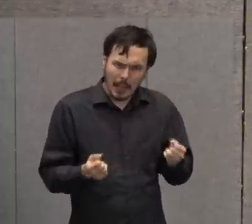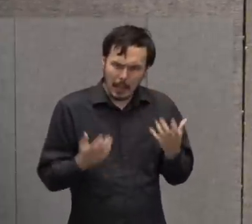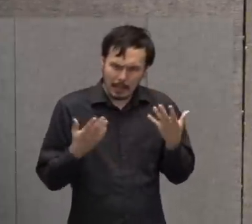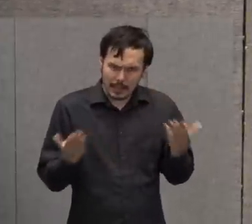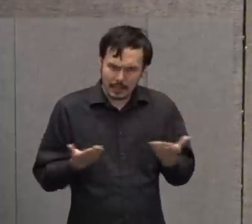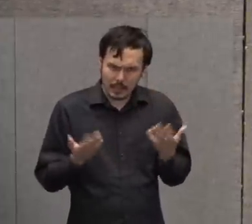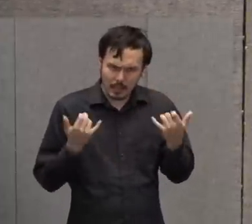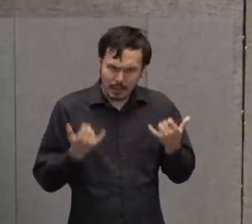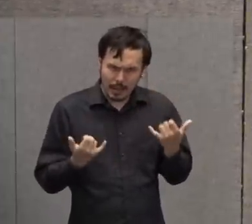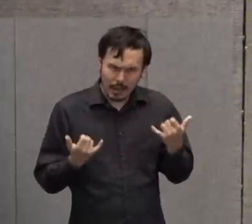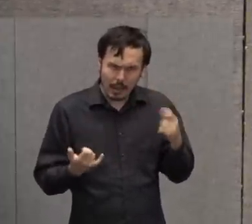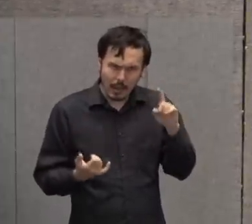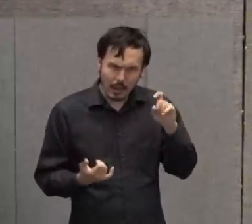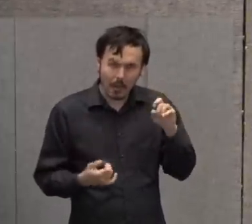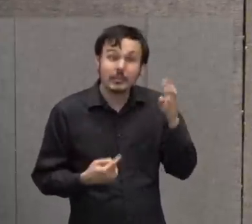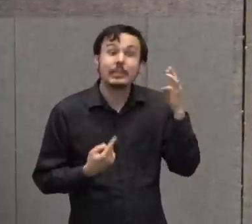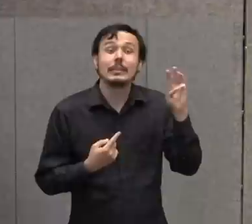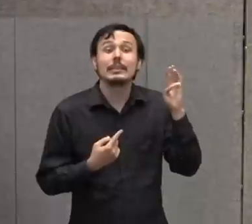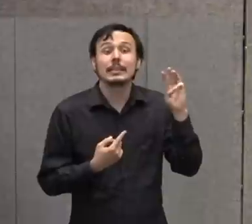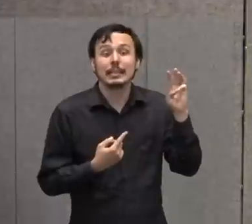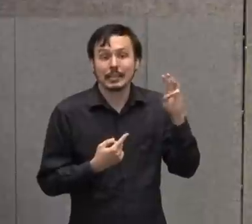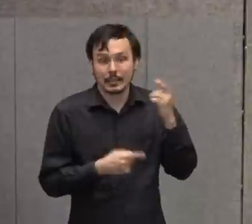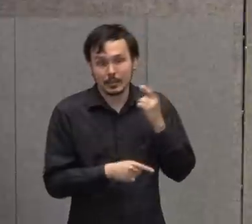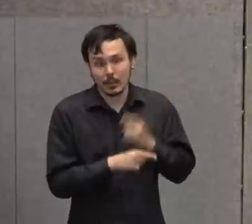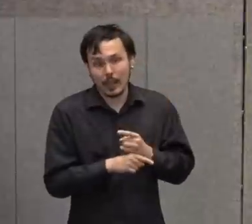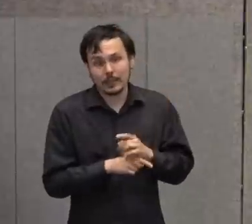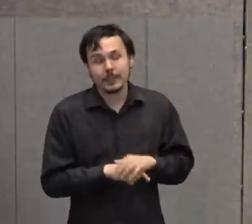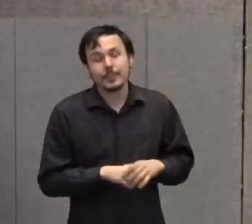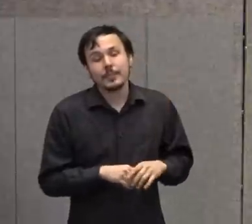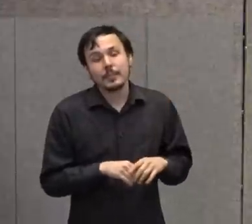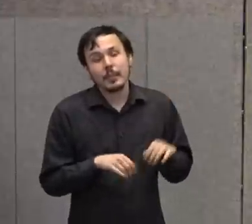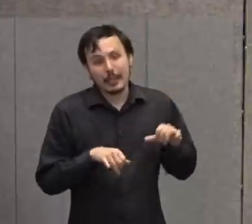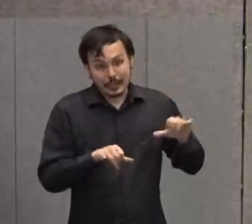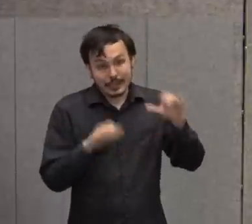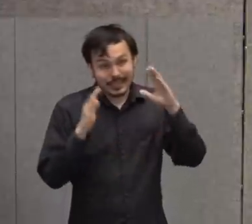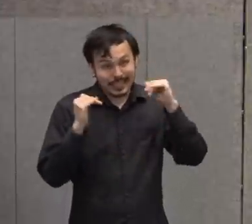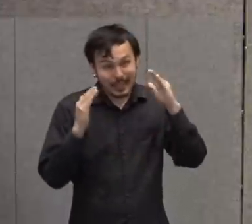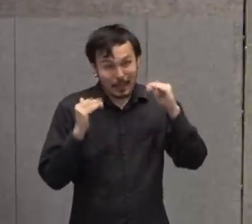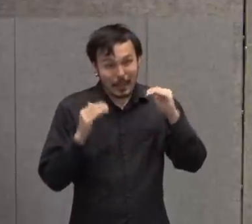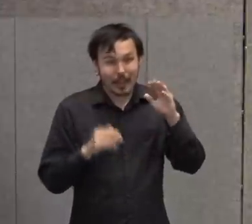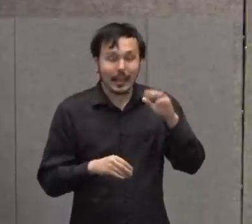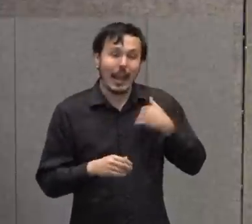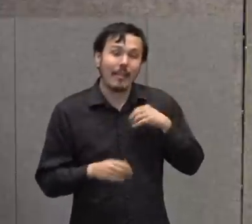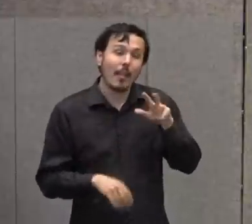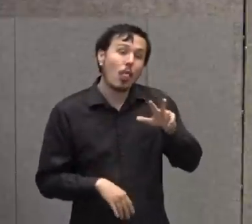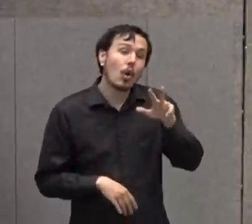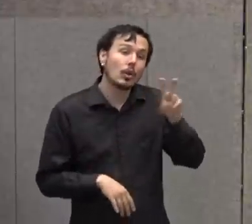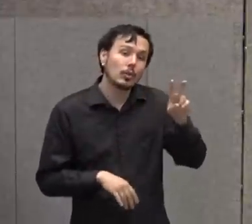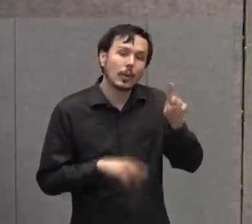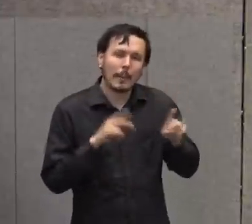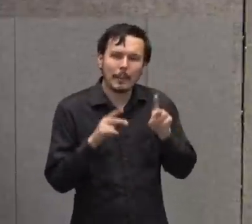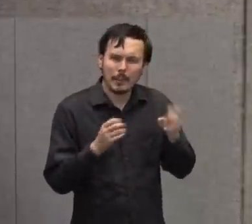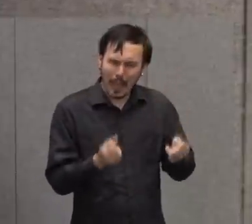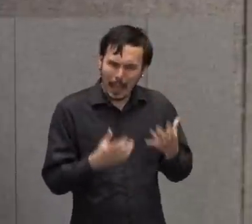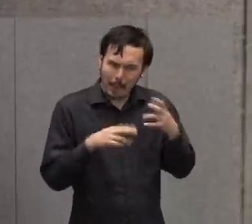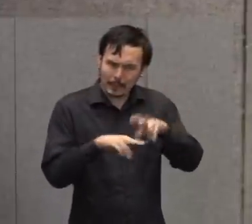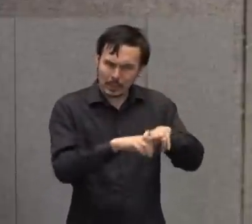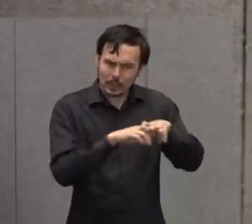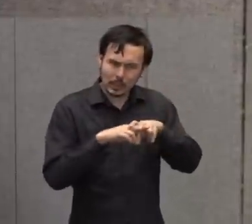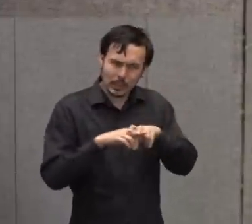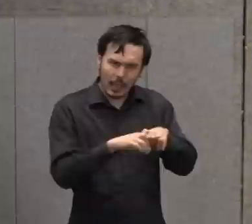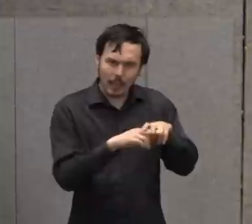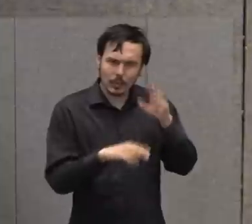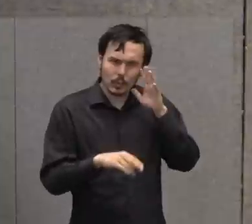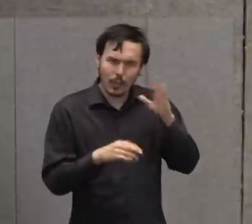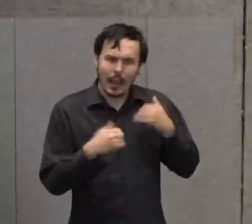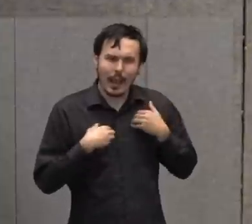now? 16, that's right. But they still are expecting 32. How many chairs are they going to have? They